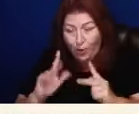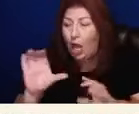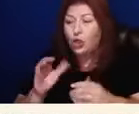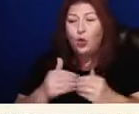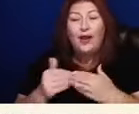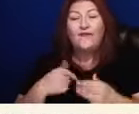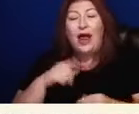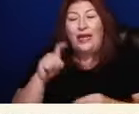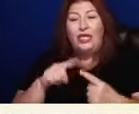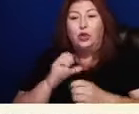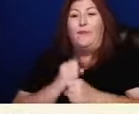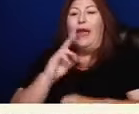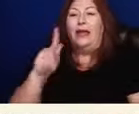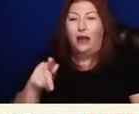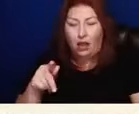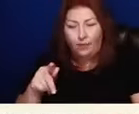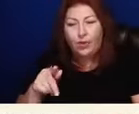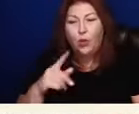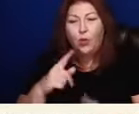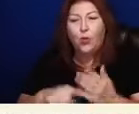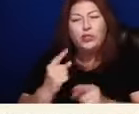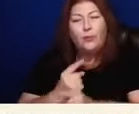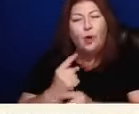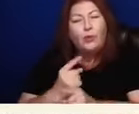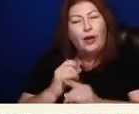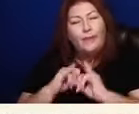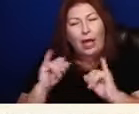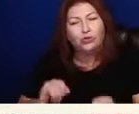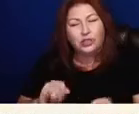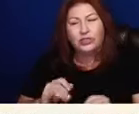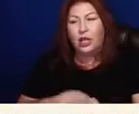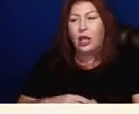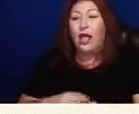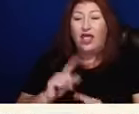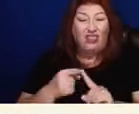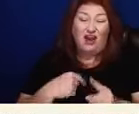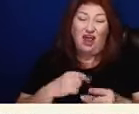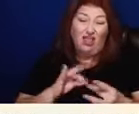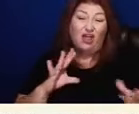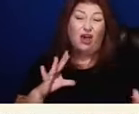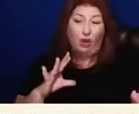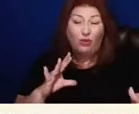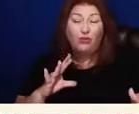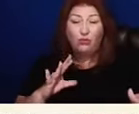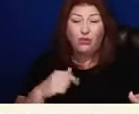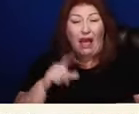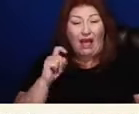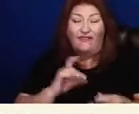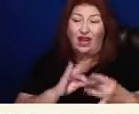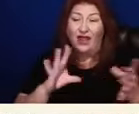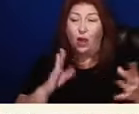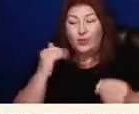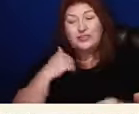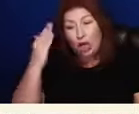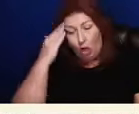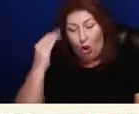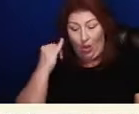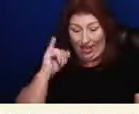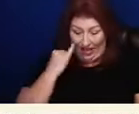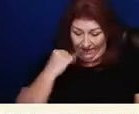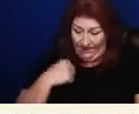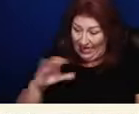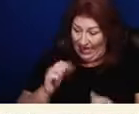make it up, you know, with appropriate boundaries. And then I let it go. You know, then I have to let it go, because I know that if I did everything I